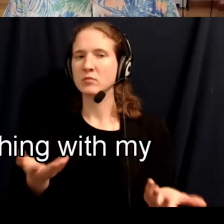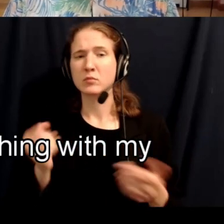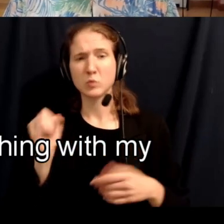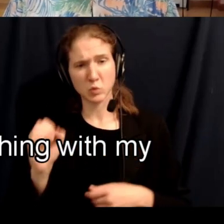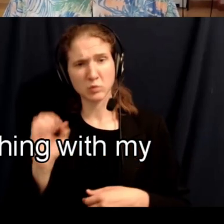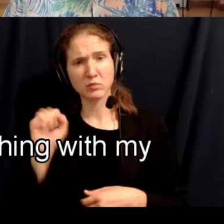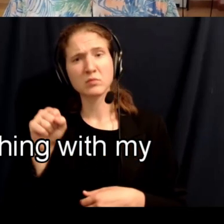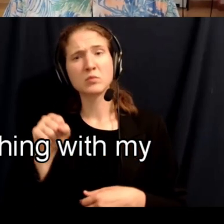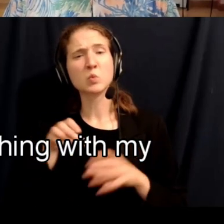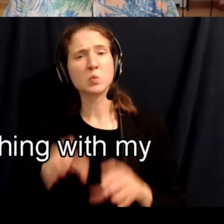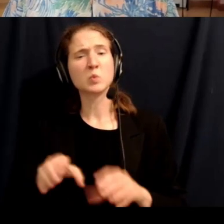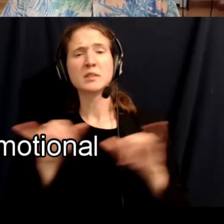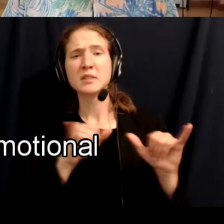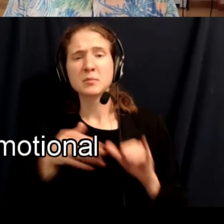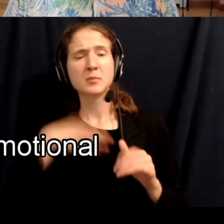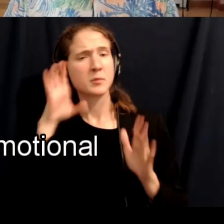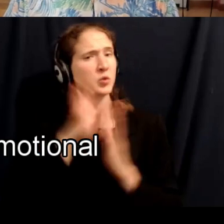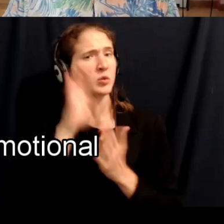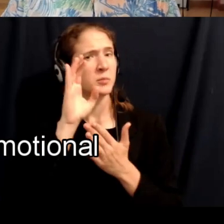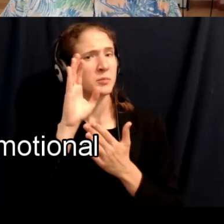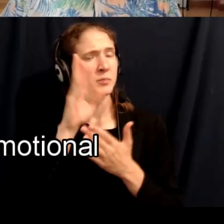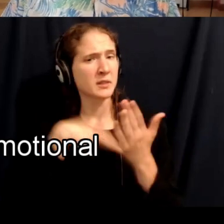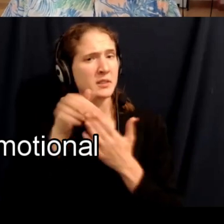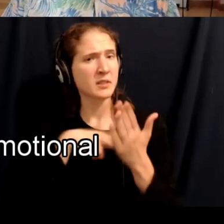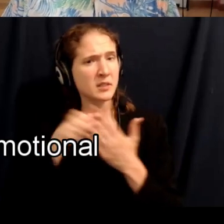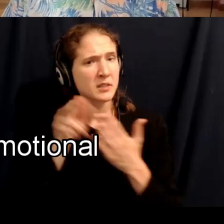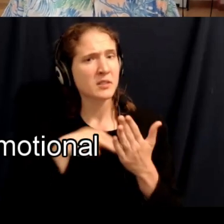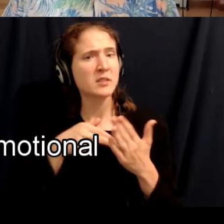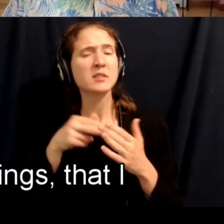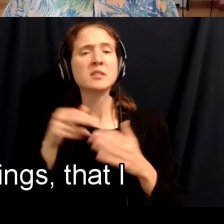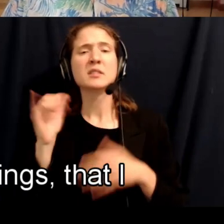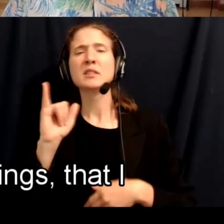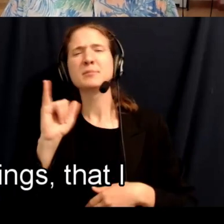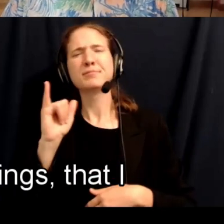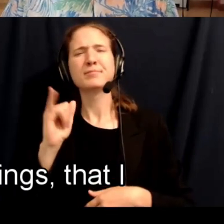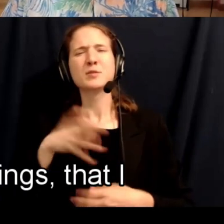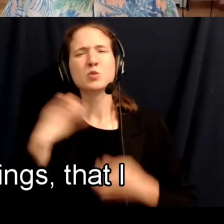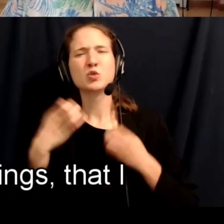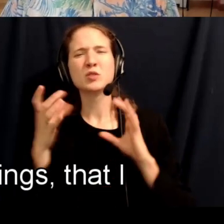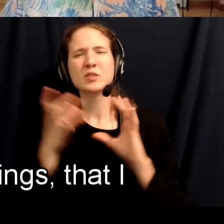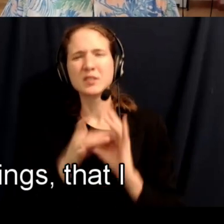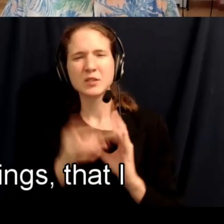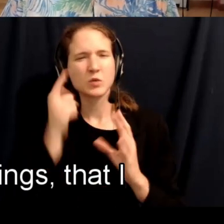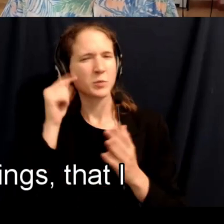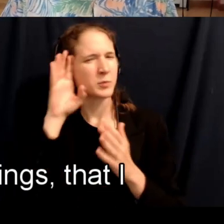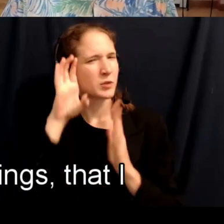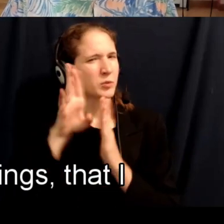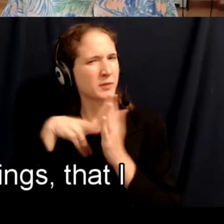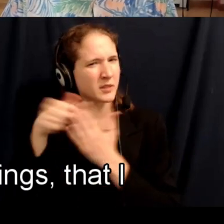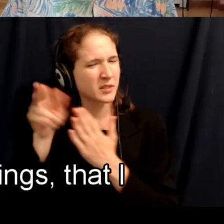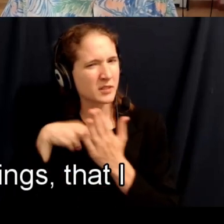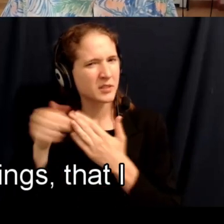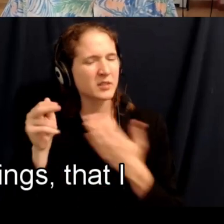do the same thing with my paintings. It's the same, it's the same kind of emotional connection that I have with my paintings,